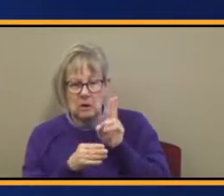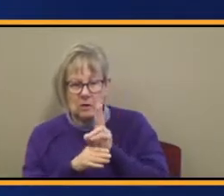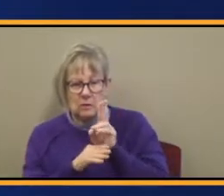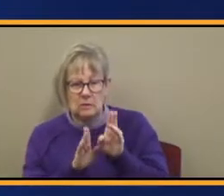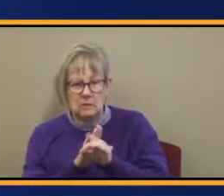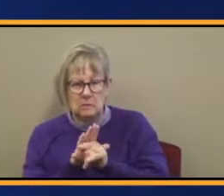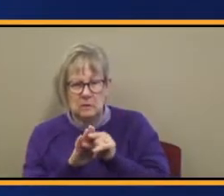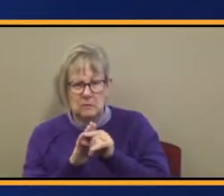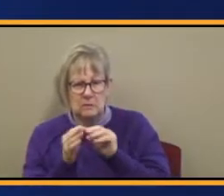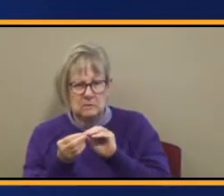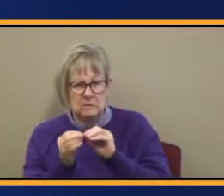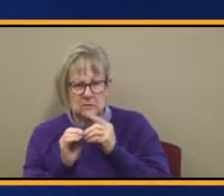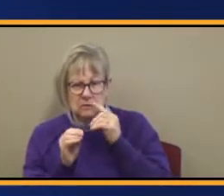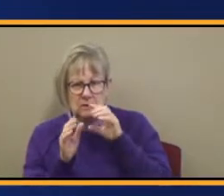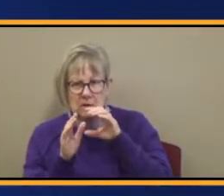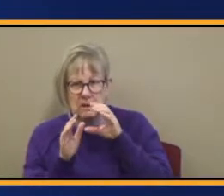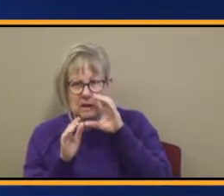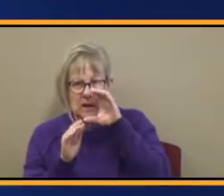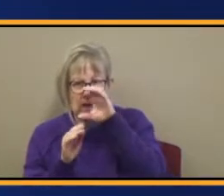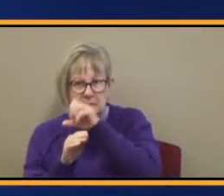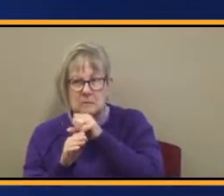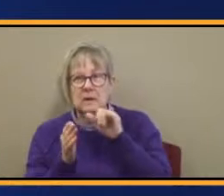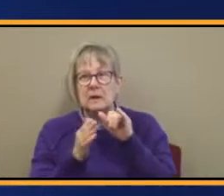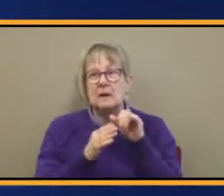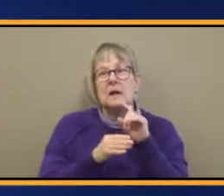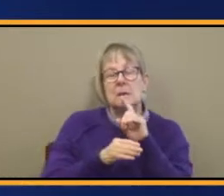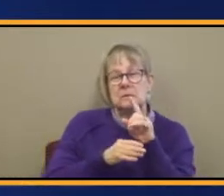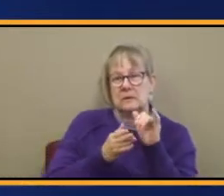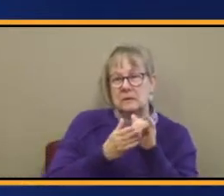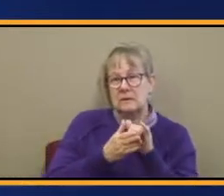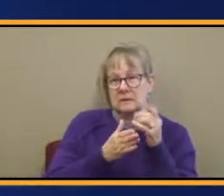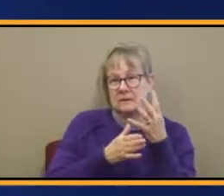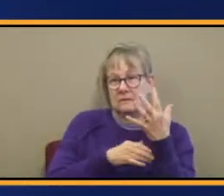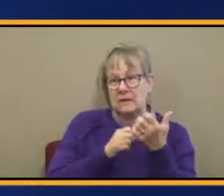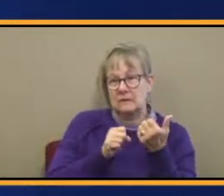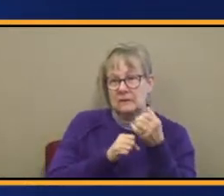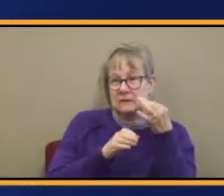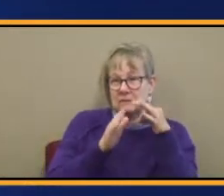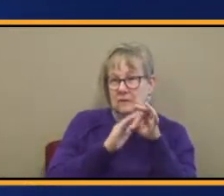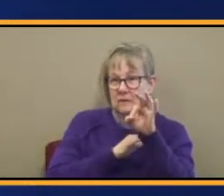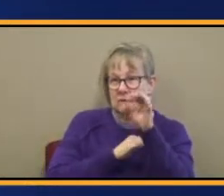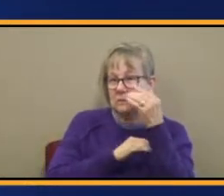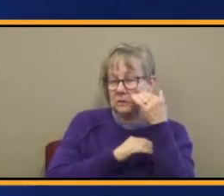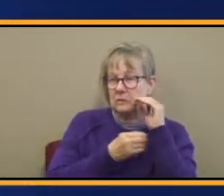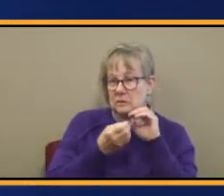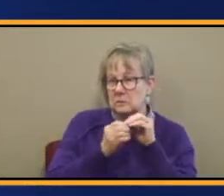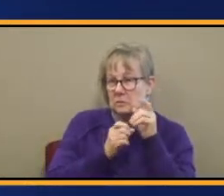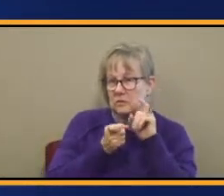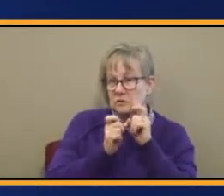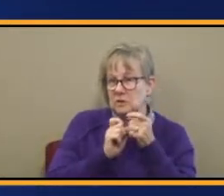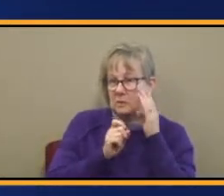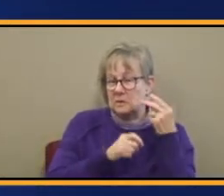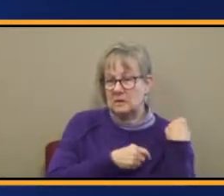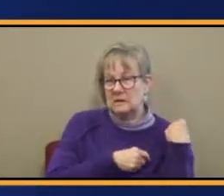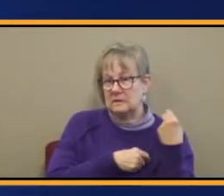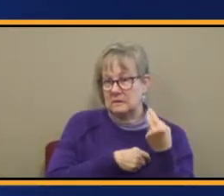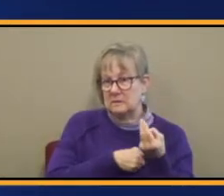to do your estimations? Absolutely. Again, this is a five-year forecast. We know these numbers are going to change. We know historically